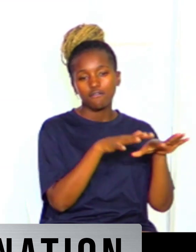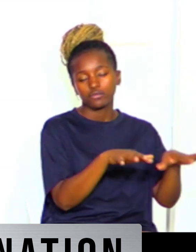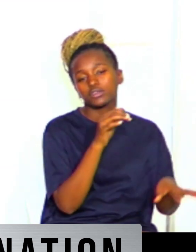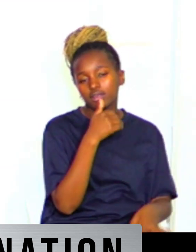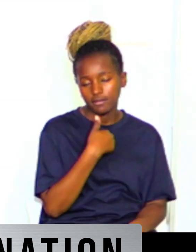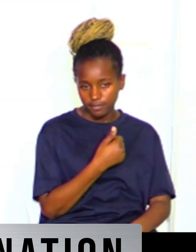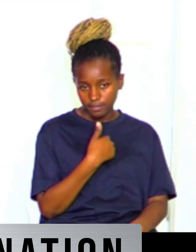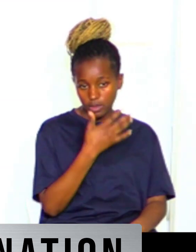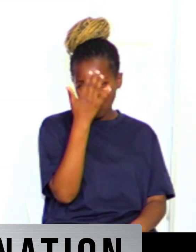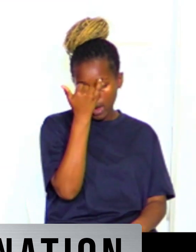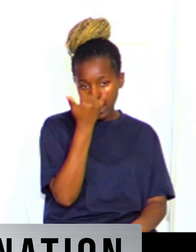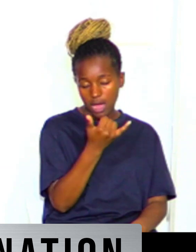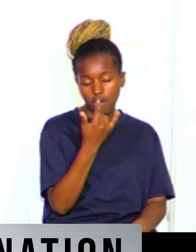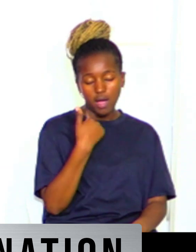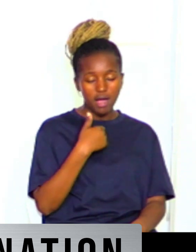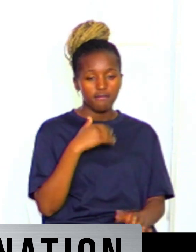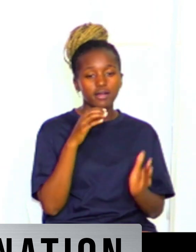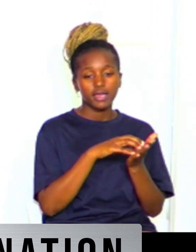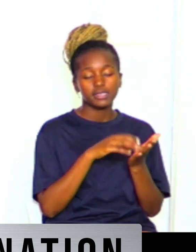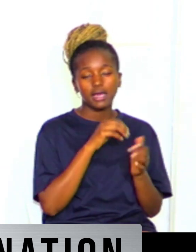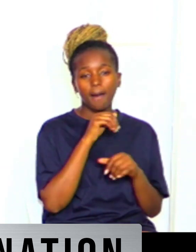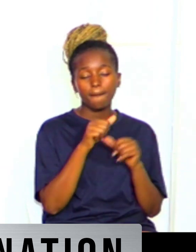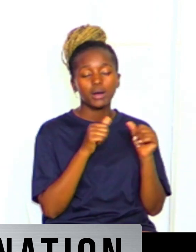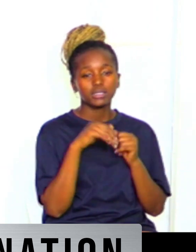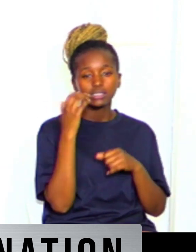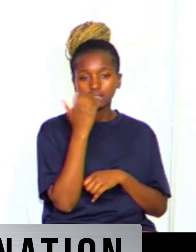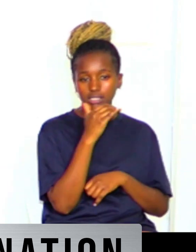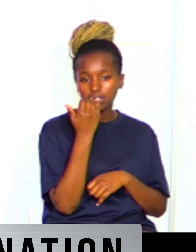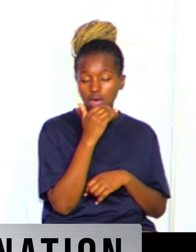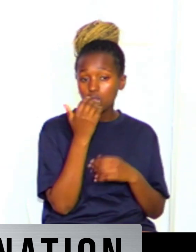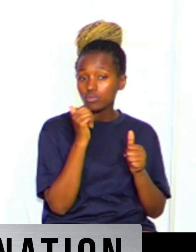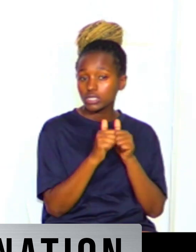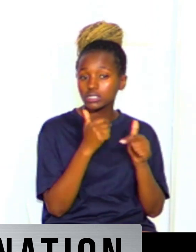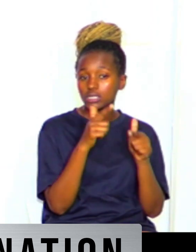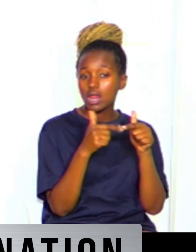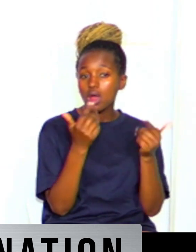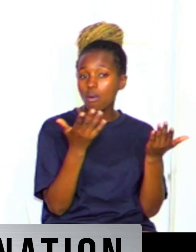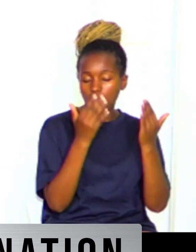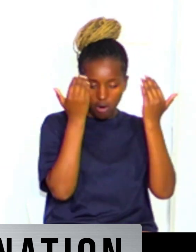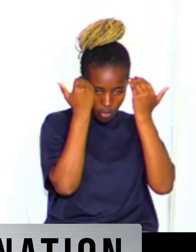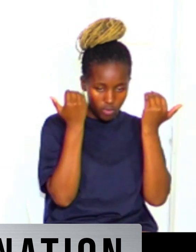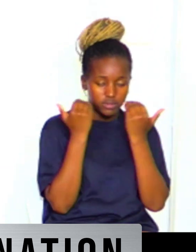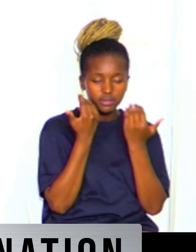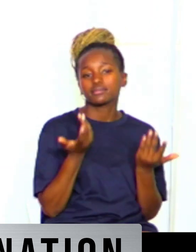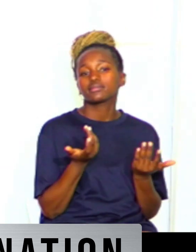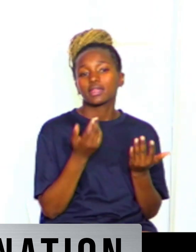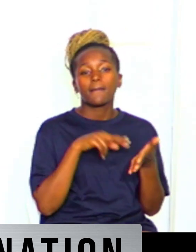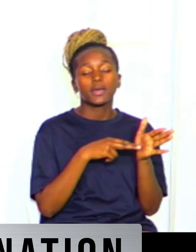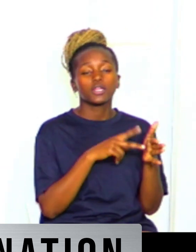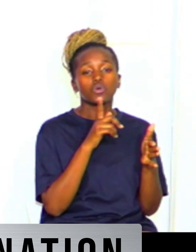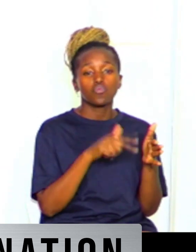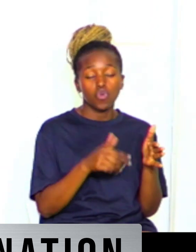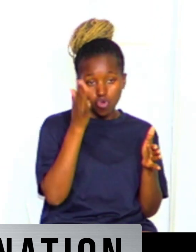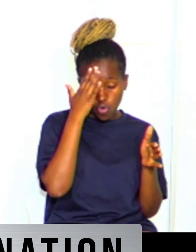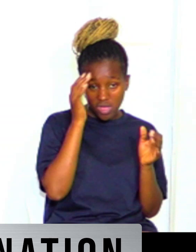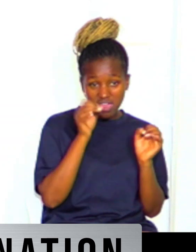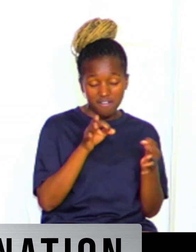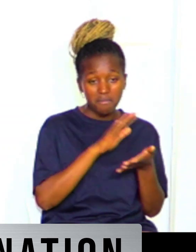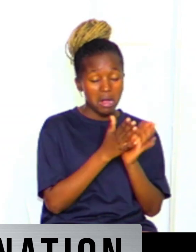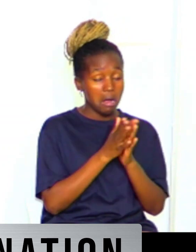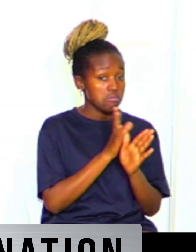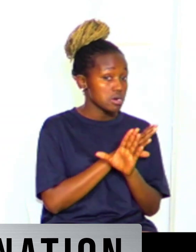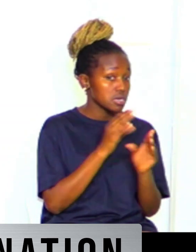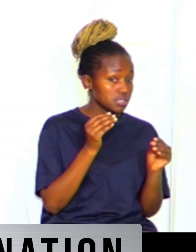Rigathi Gachagua bado iko kotini. Yeah, diskasiwa. So bado hajajua fate yake. Bado hajasema kama ataenda kuvai kuwa president ama